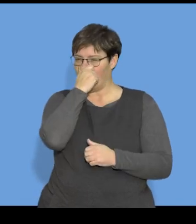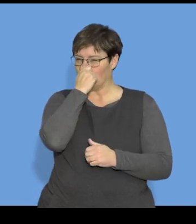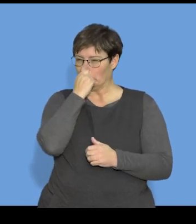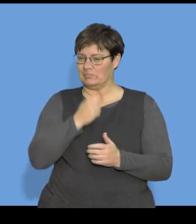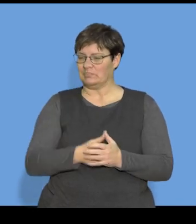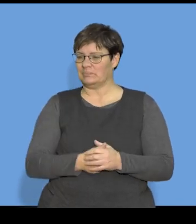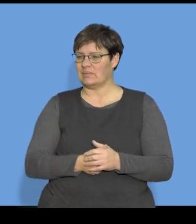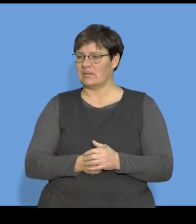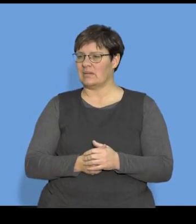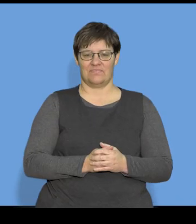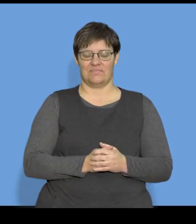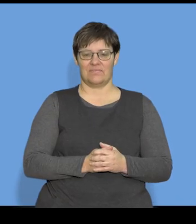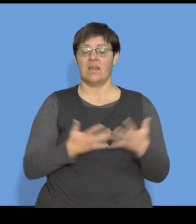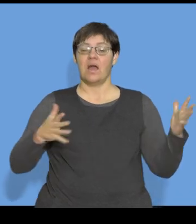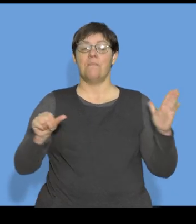the